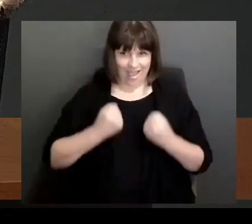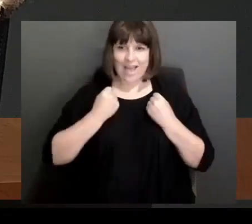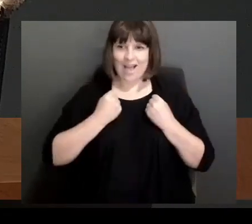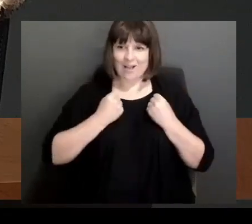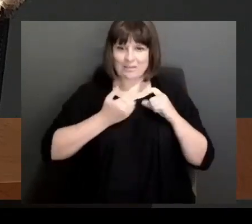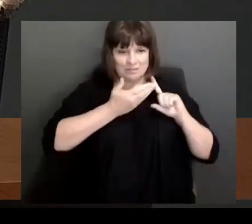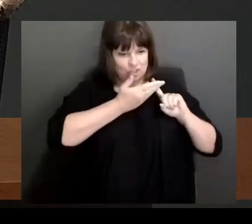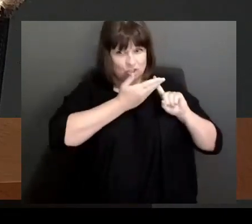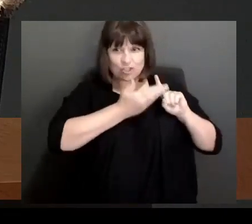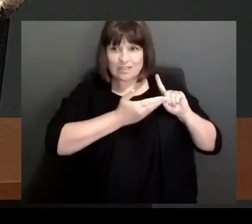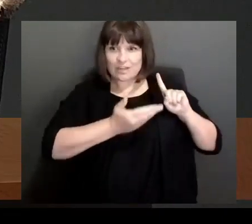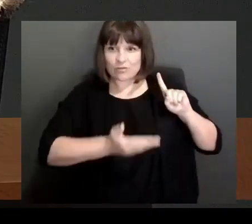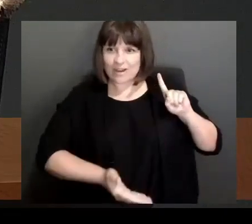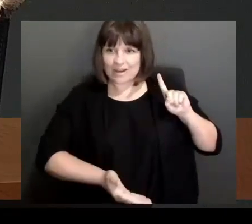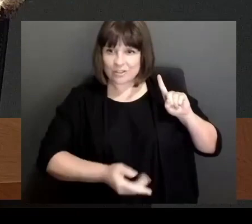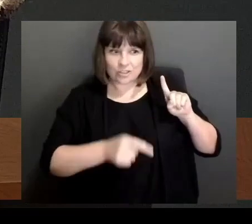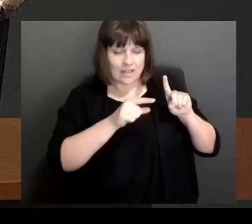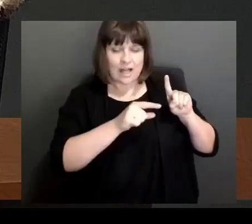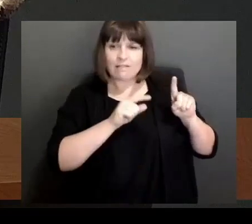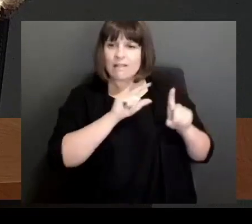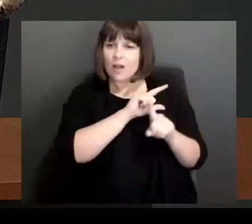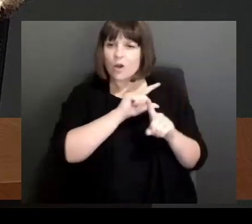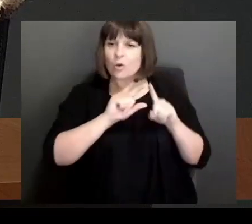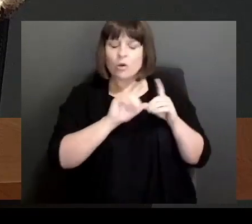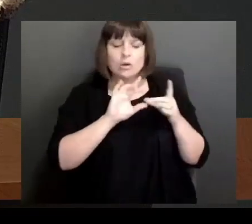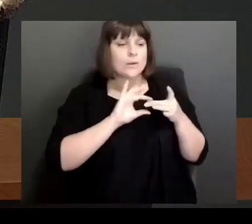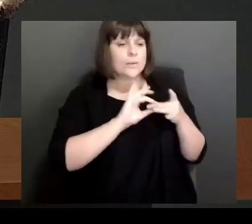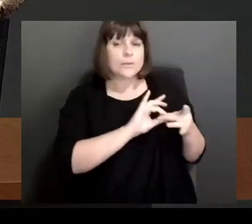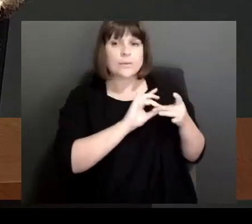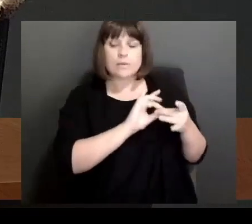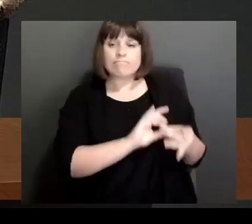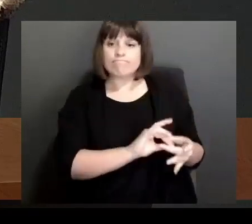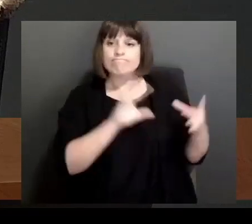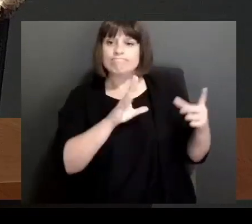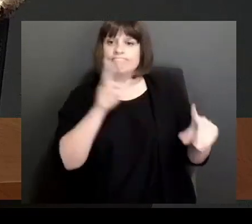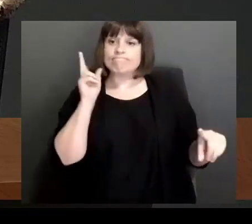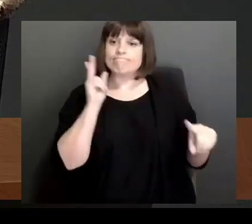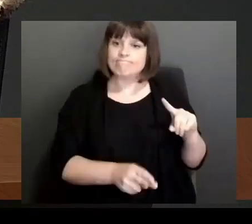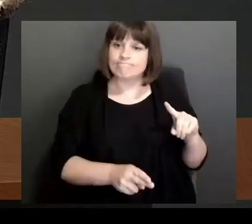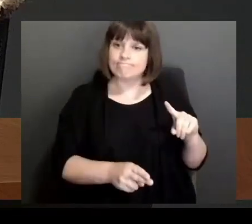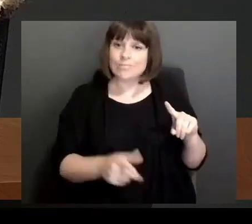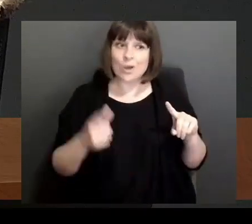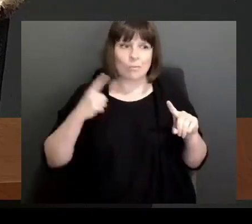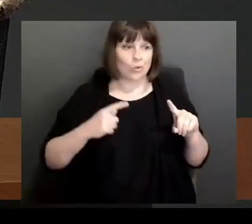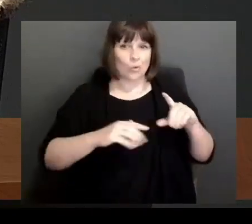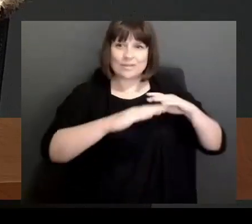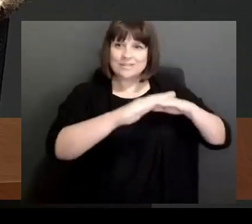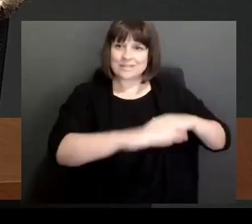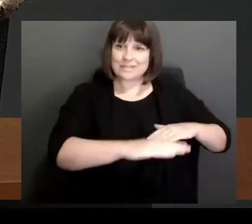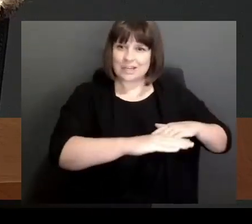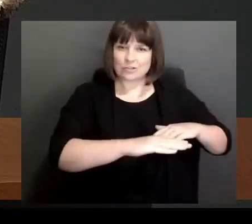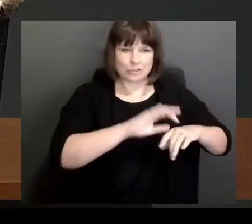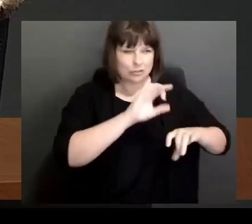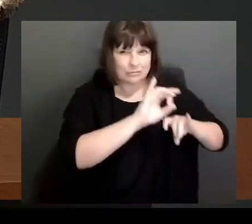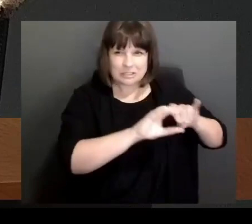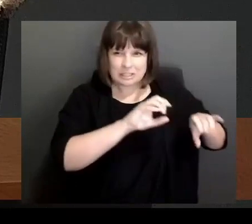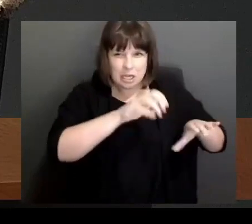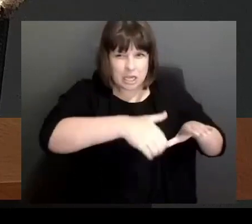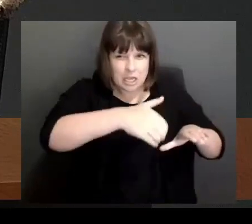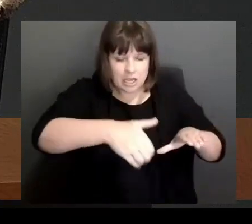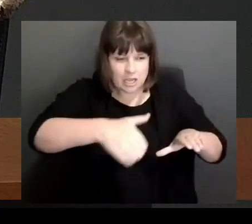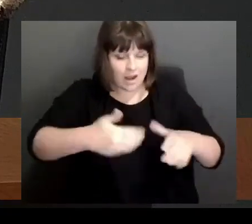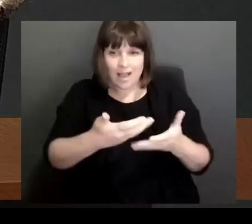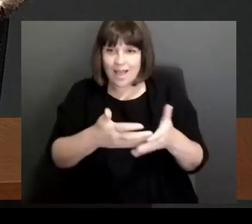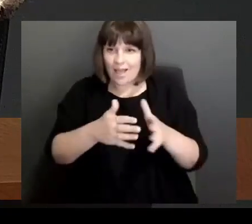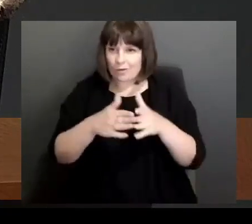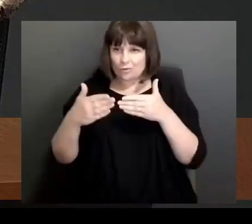been severed due to the broken or breaking of country? Like, how do you